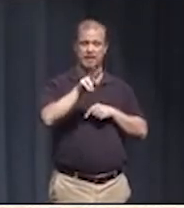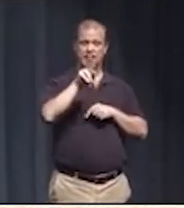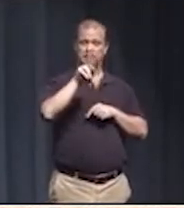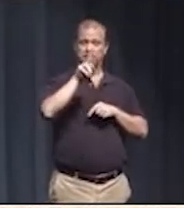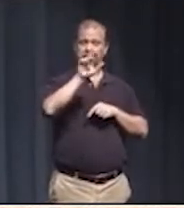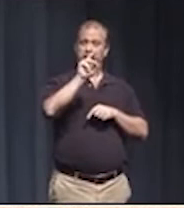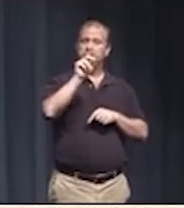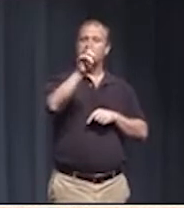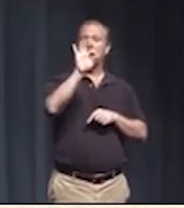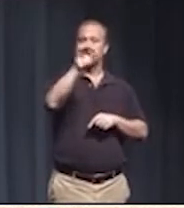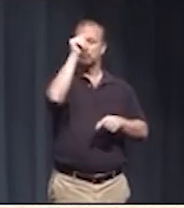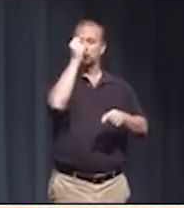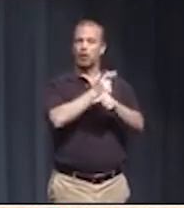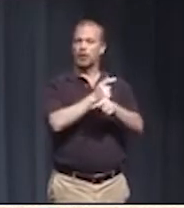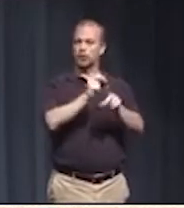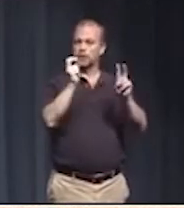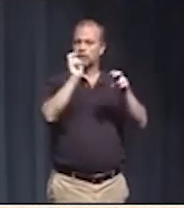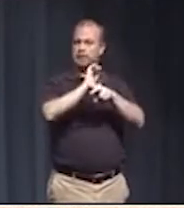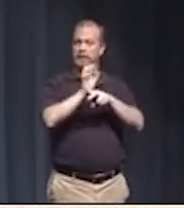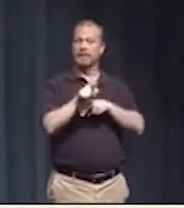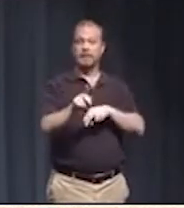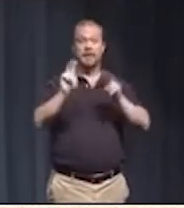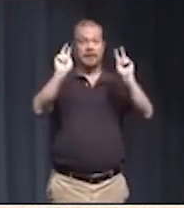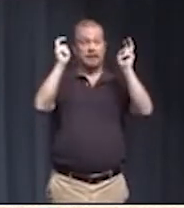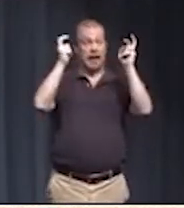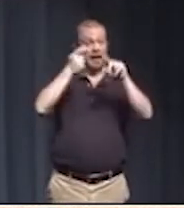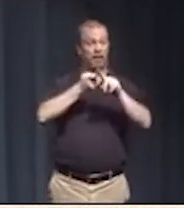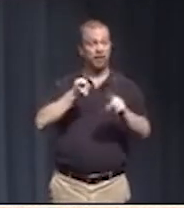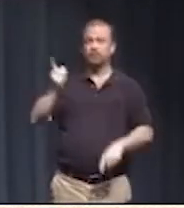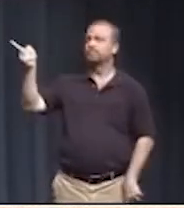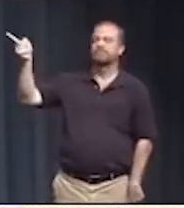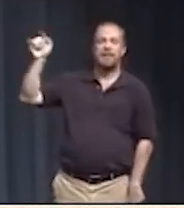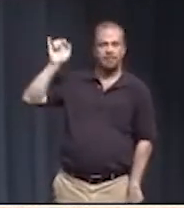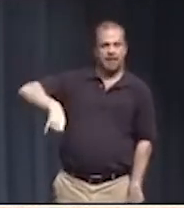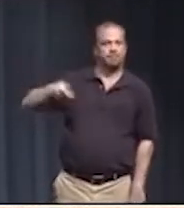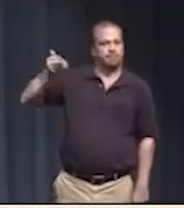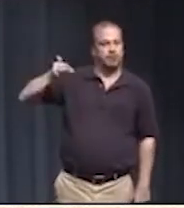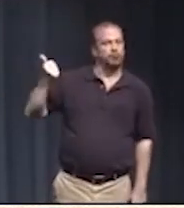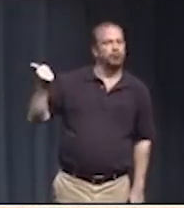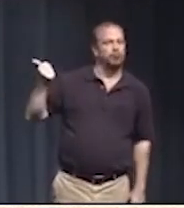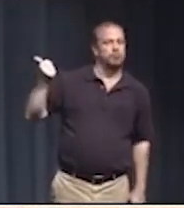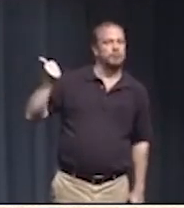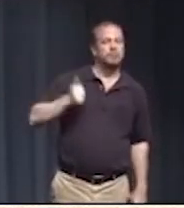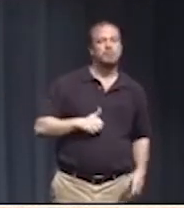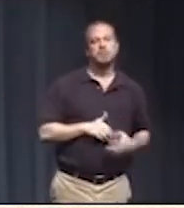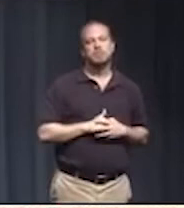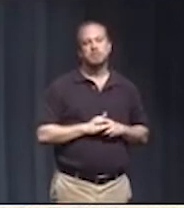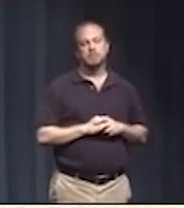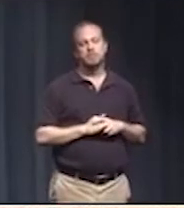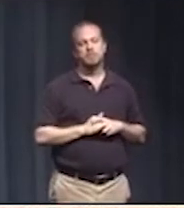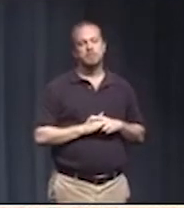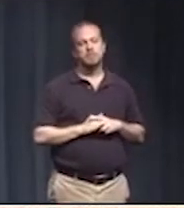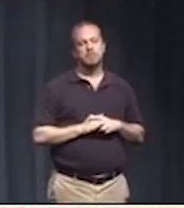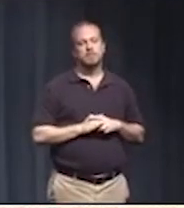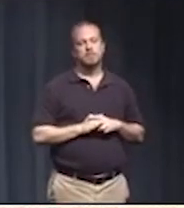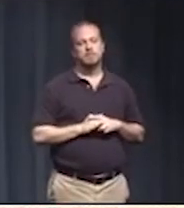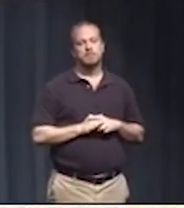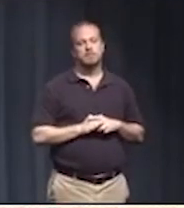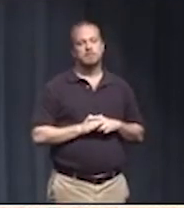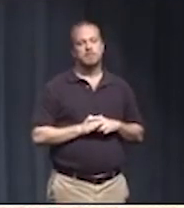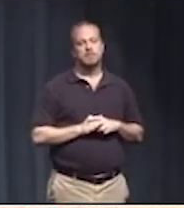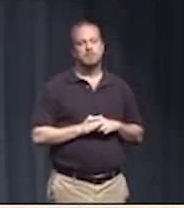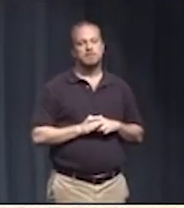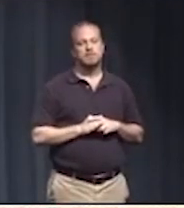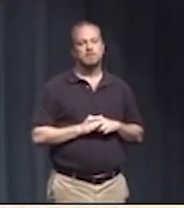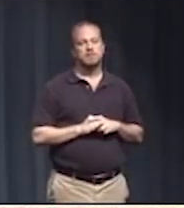Brothers? This is where that title comes out of. Okay? This is where that title comes out of.